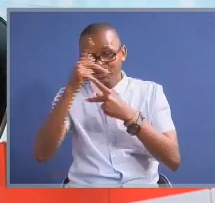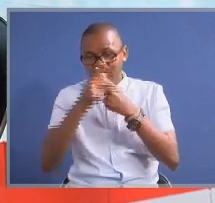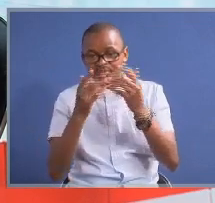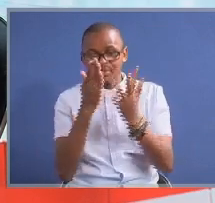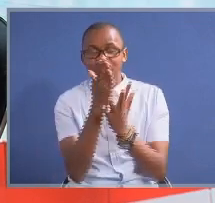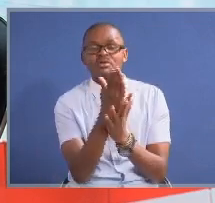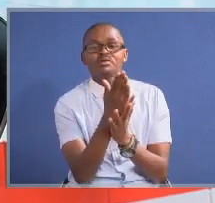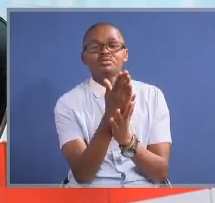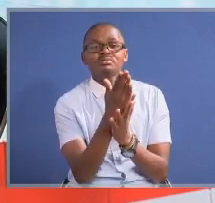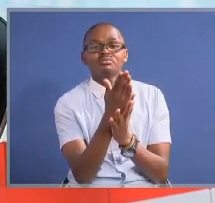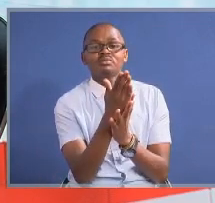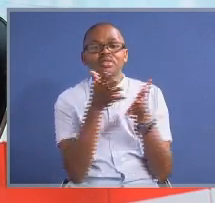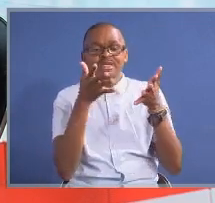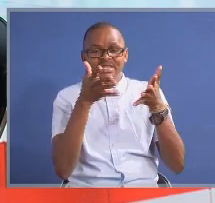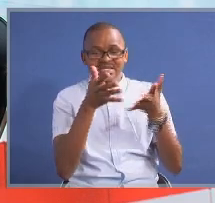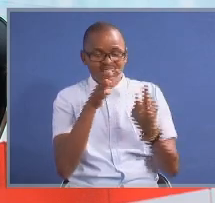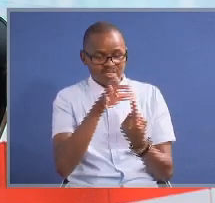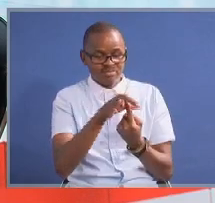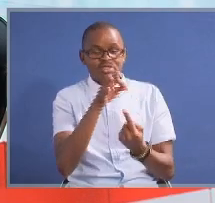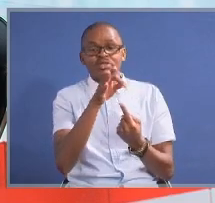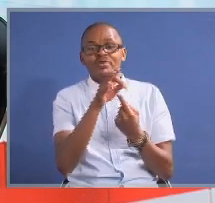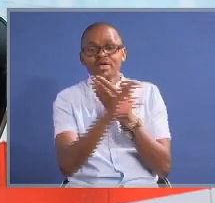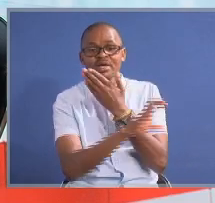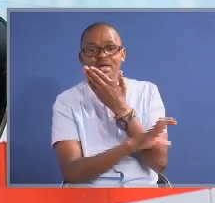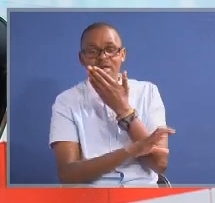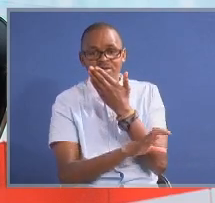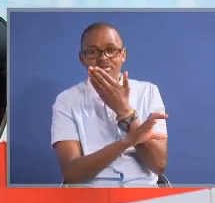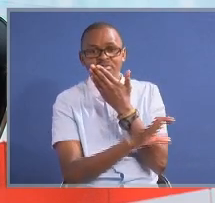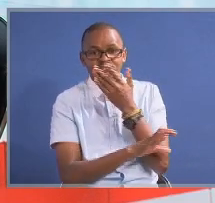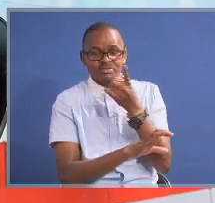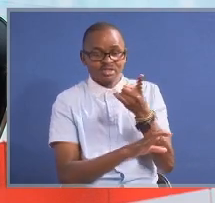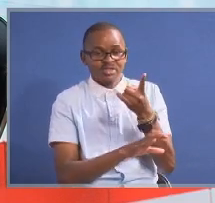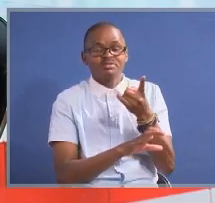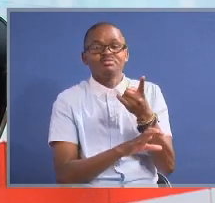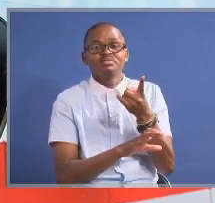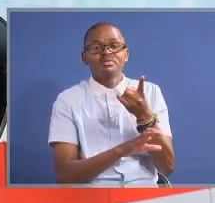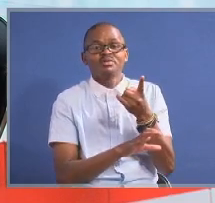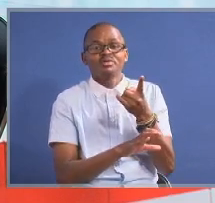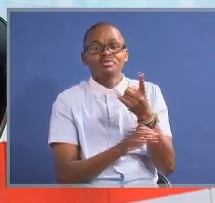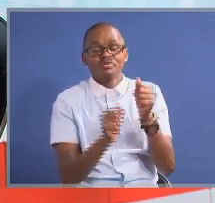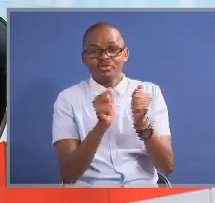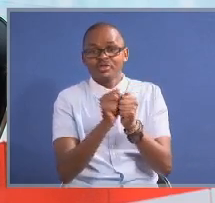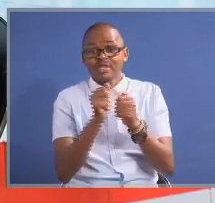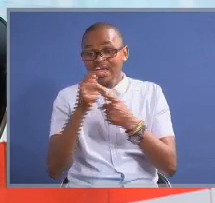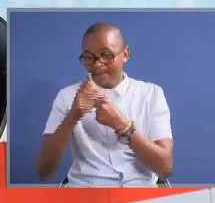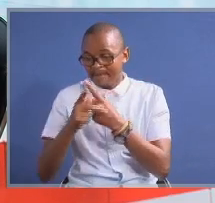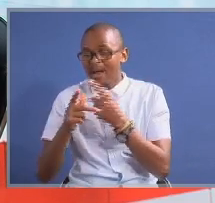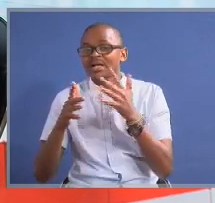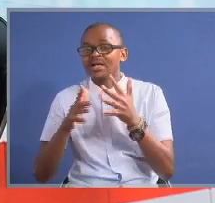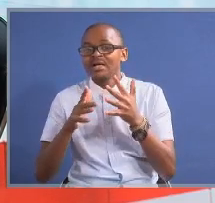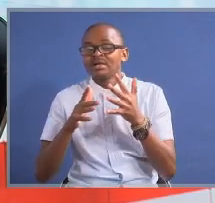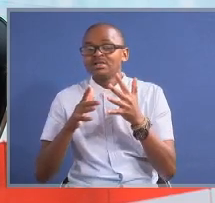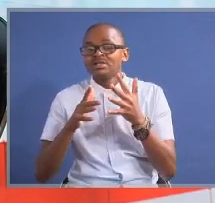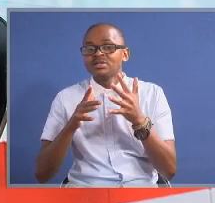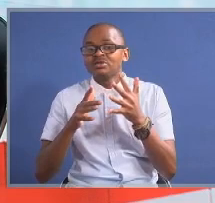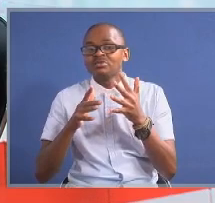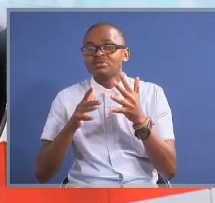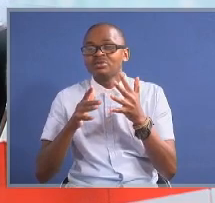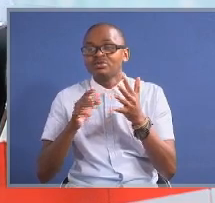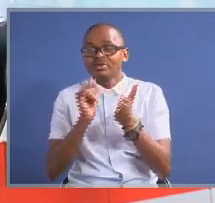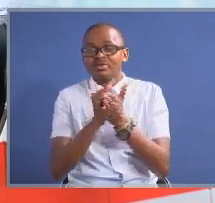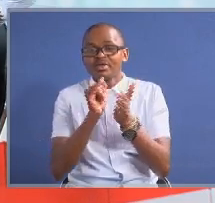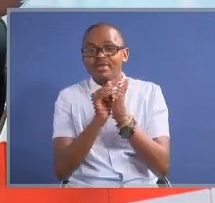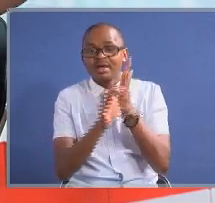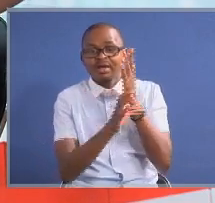partnership between these specific countries in specific regions with their partner, all right. the European countries. Of course,